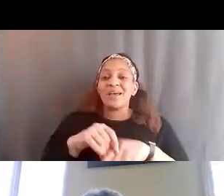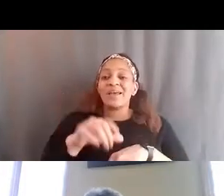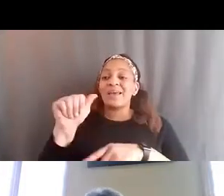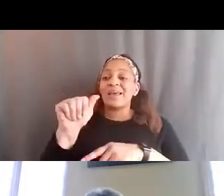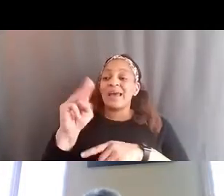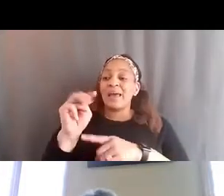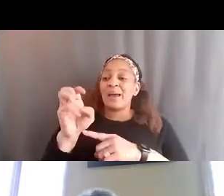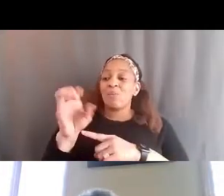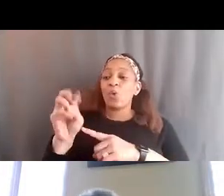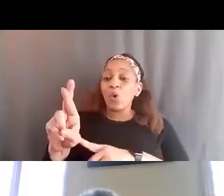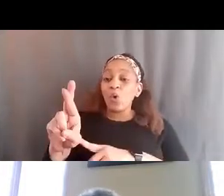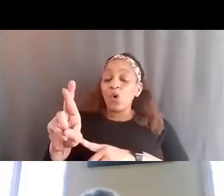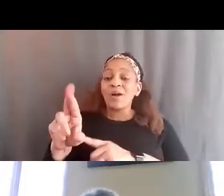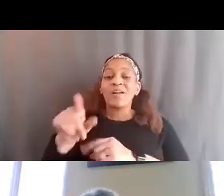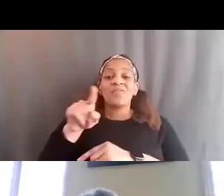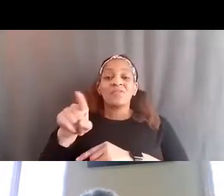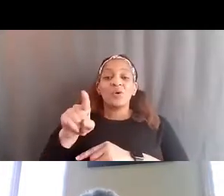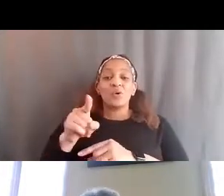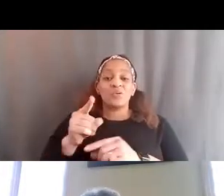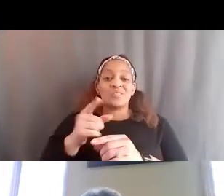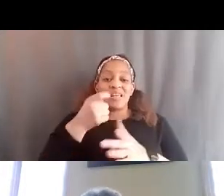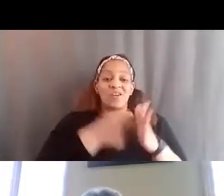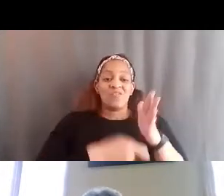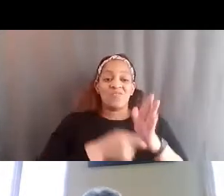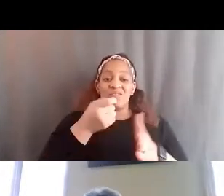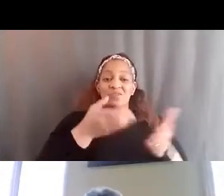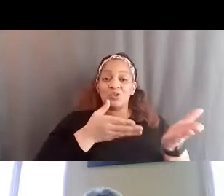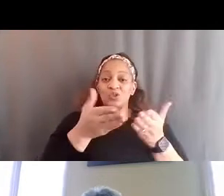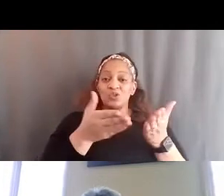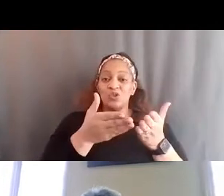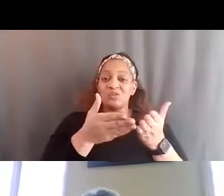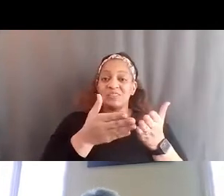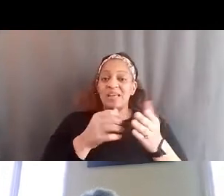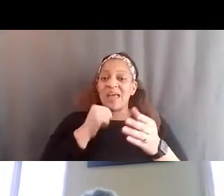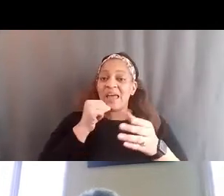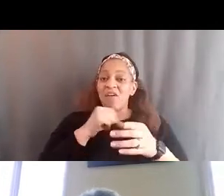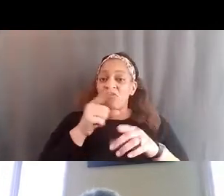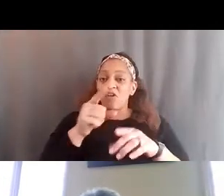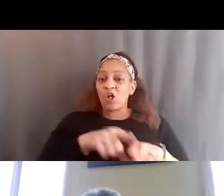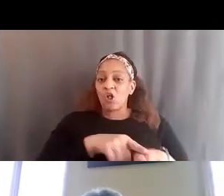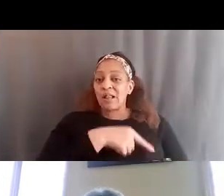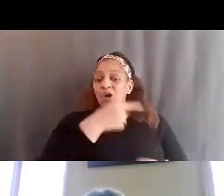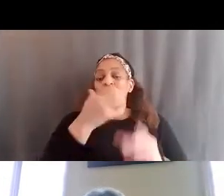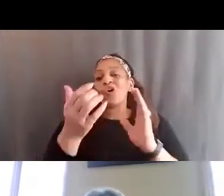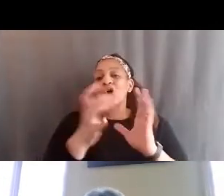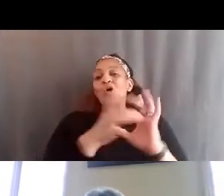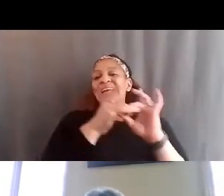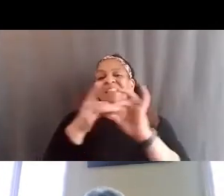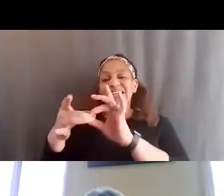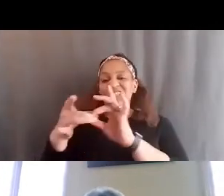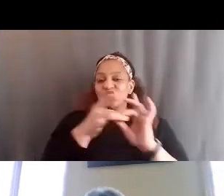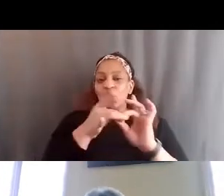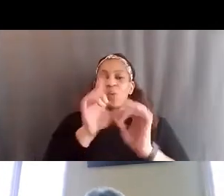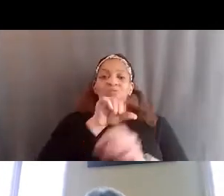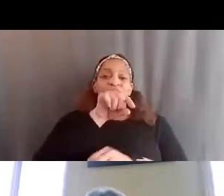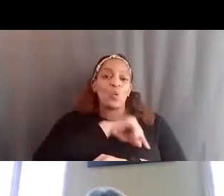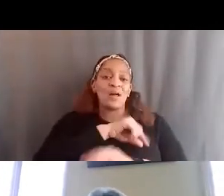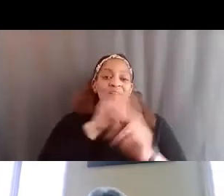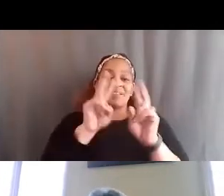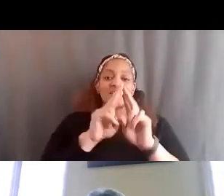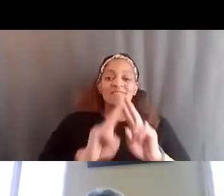service does not have a link to quality and value. And in 2019, they published a report looking